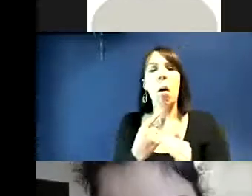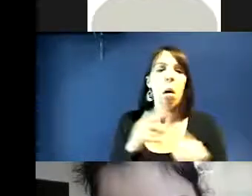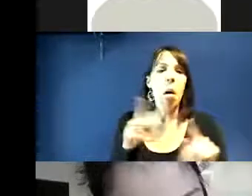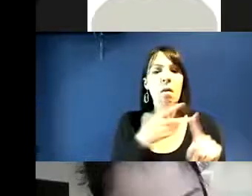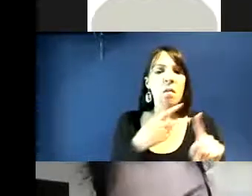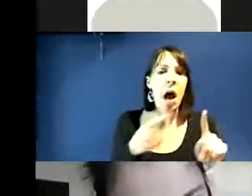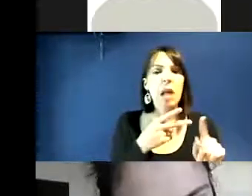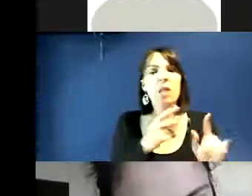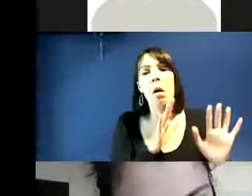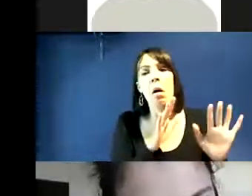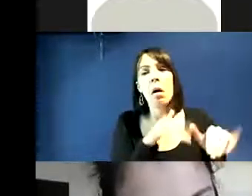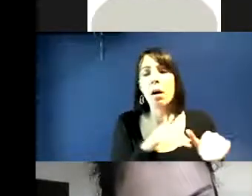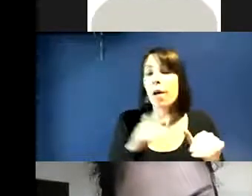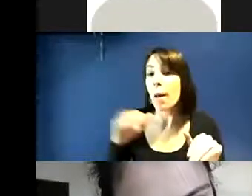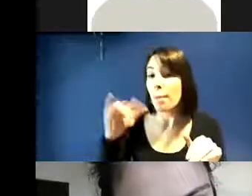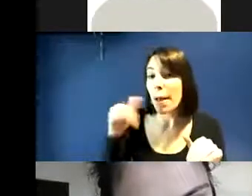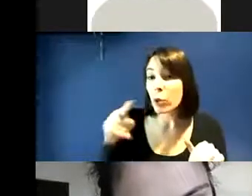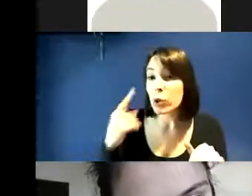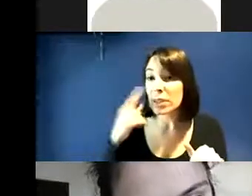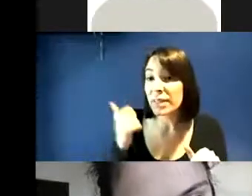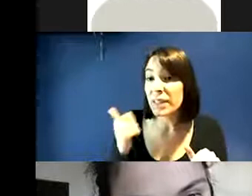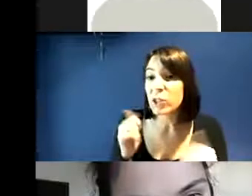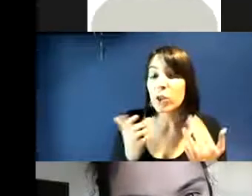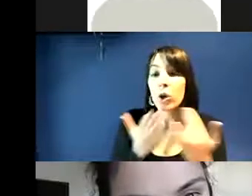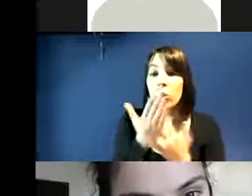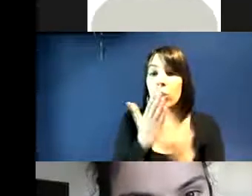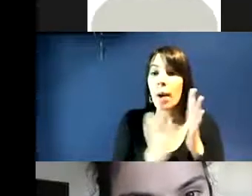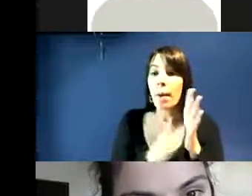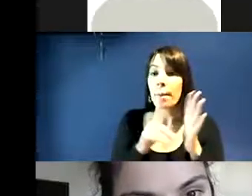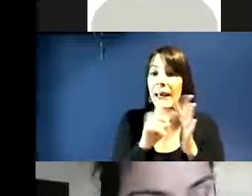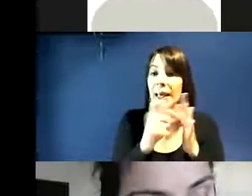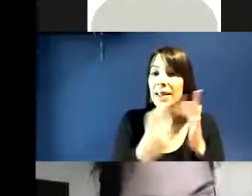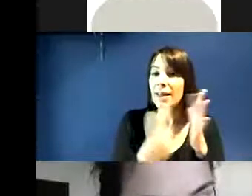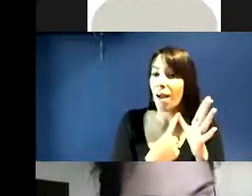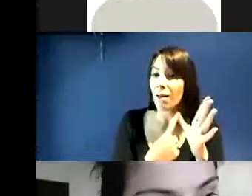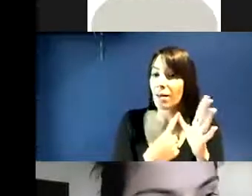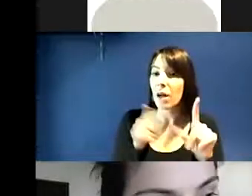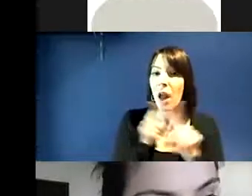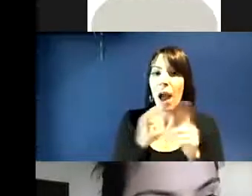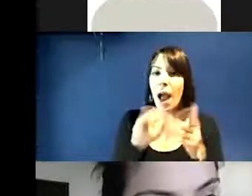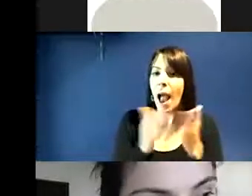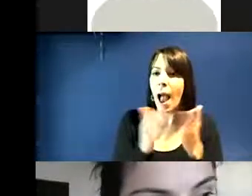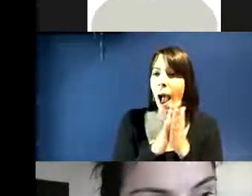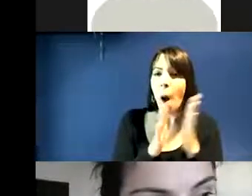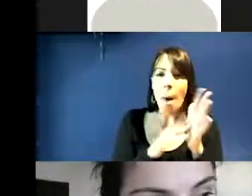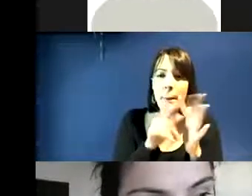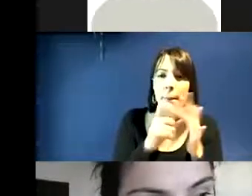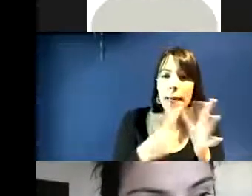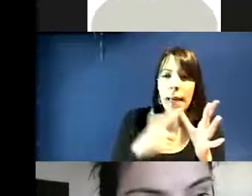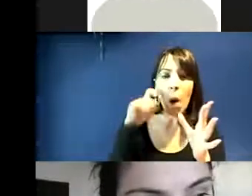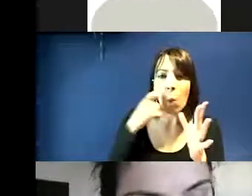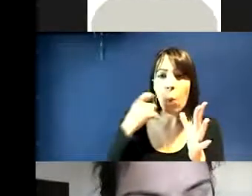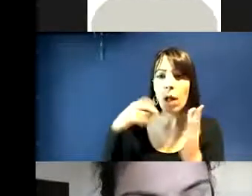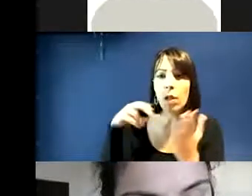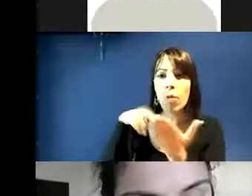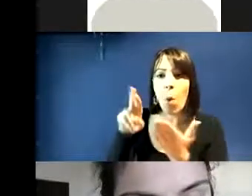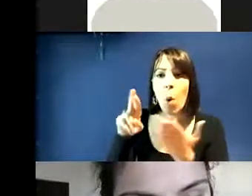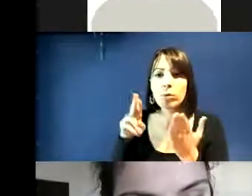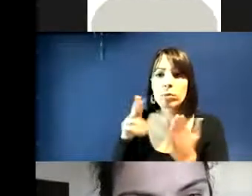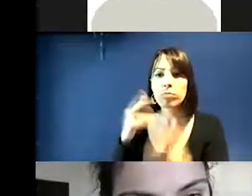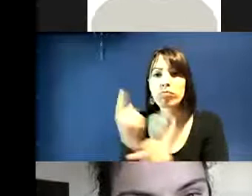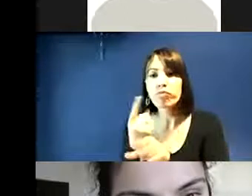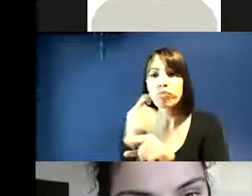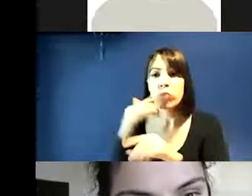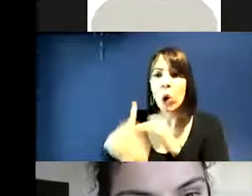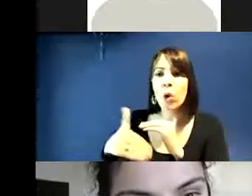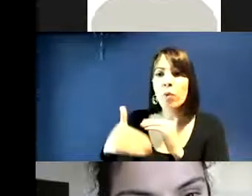been exposed to this as well, is through the media, and in particular the way that the media reports when there is actually an incident of violence against